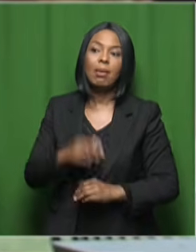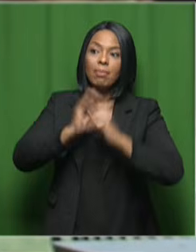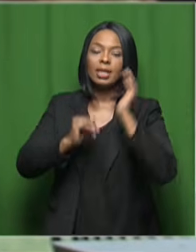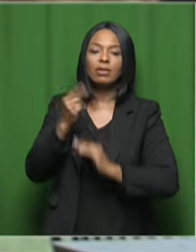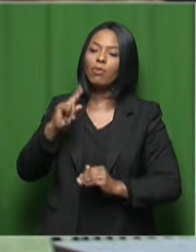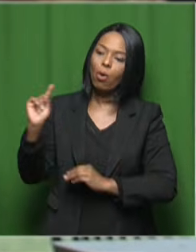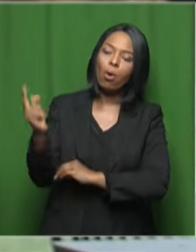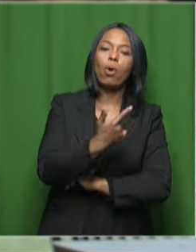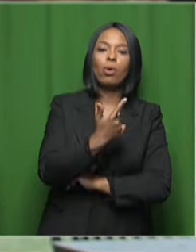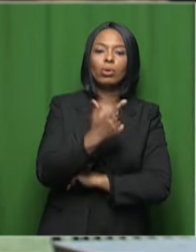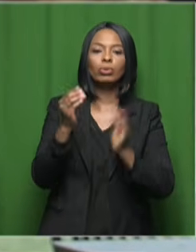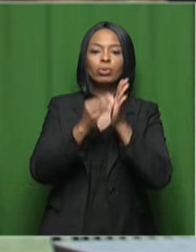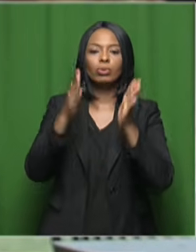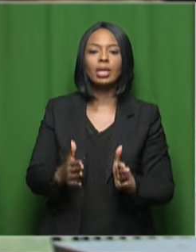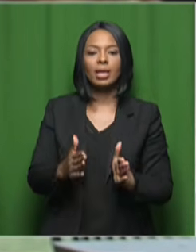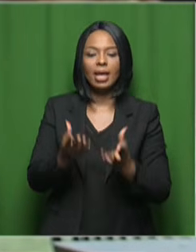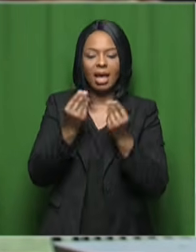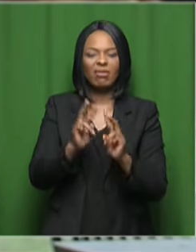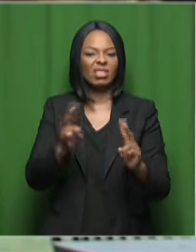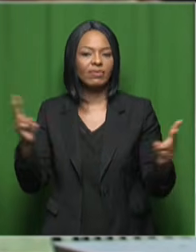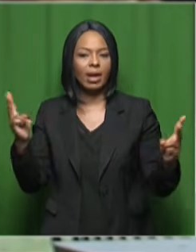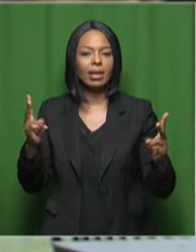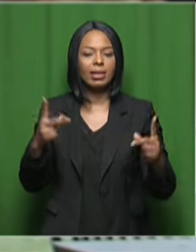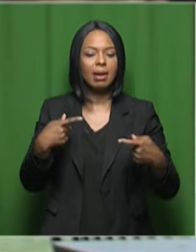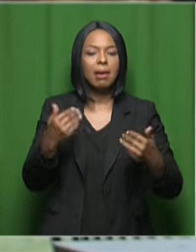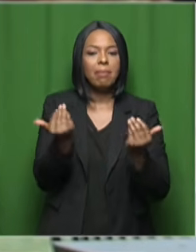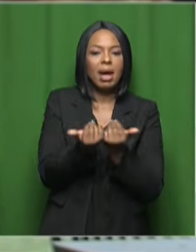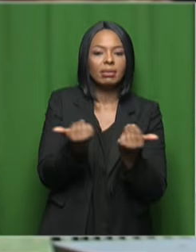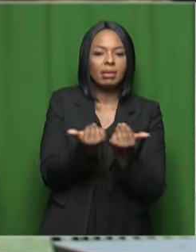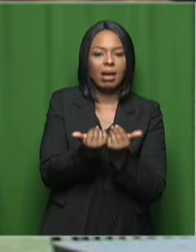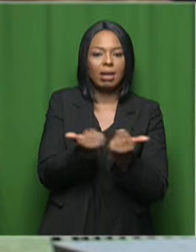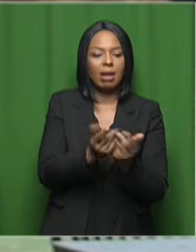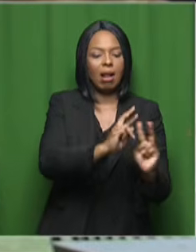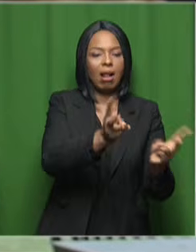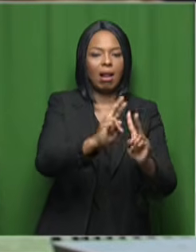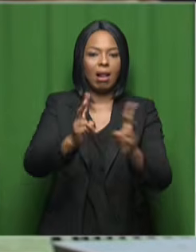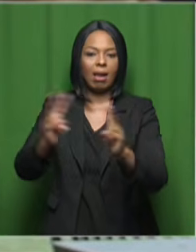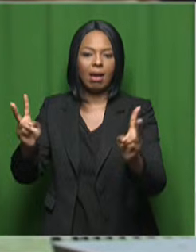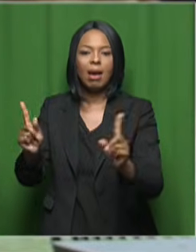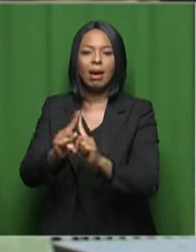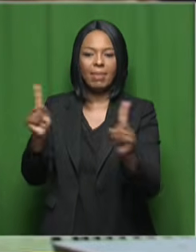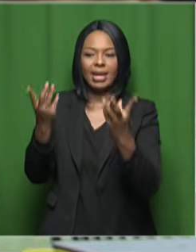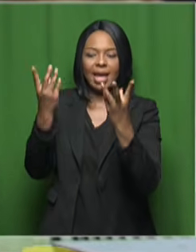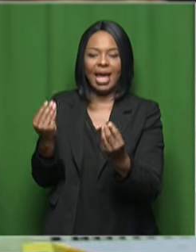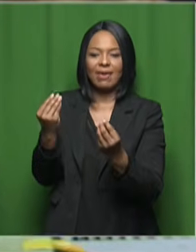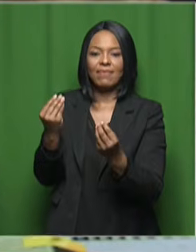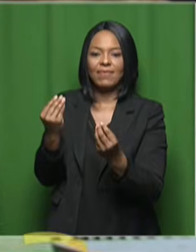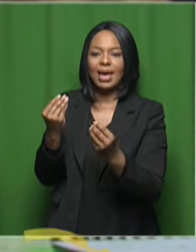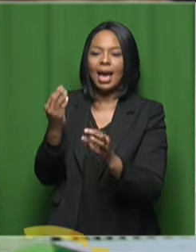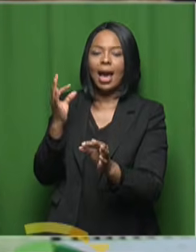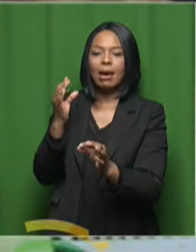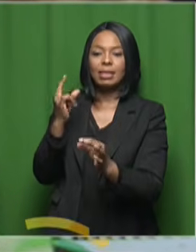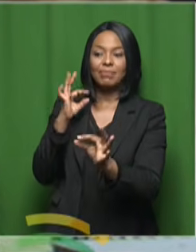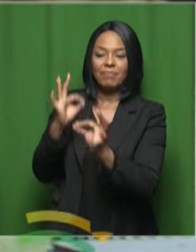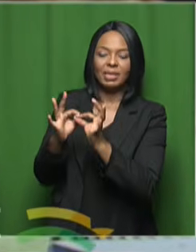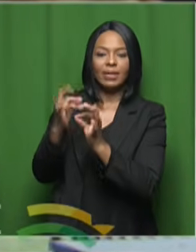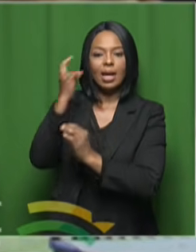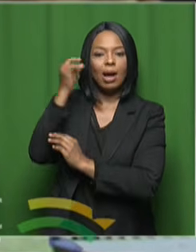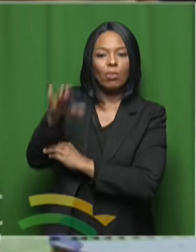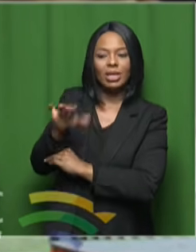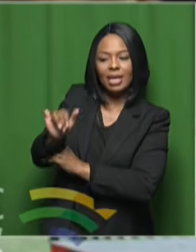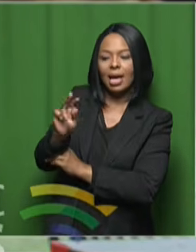students funded by different bursaries. So we have those NSFAS specific accommodation. And how many are we talking